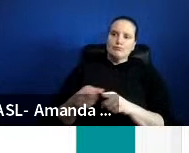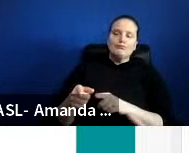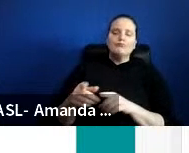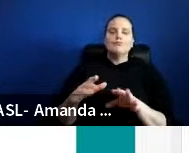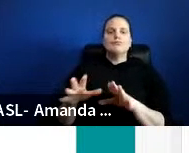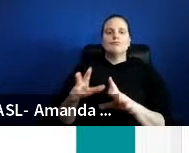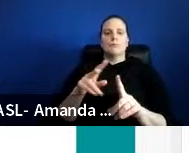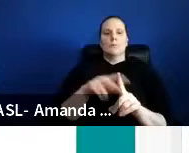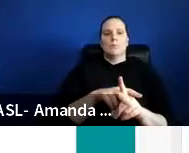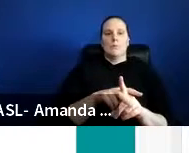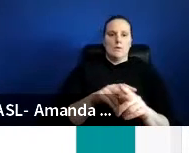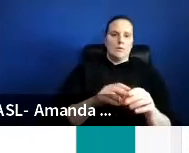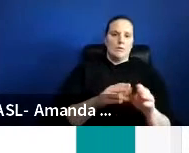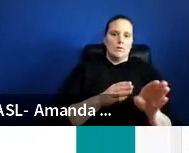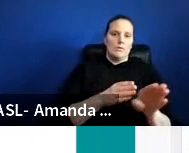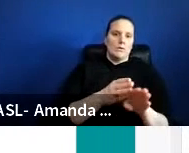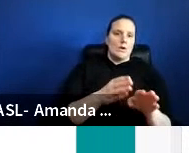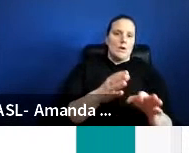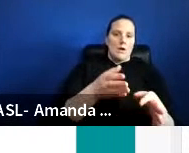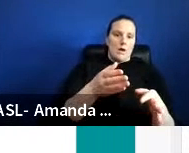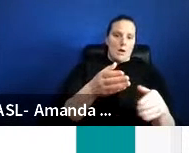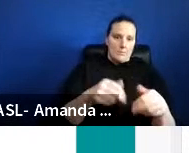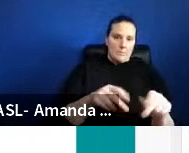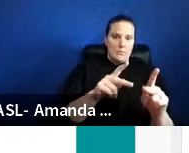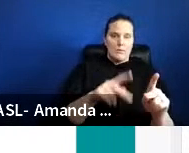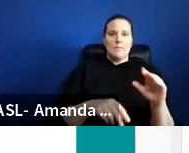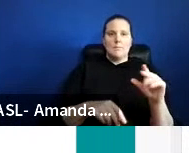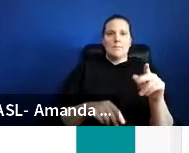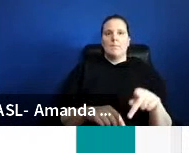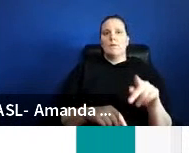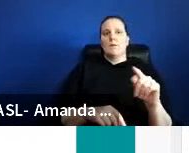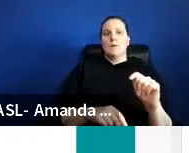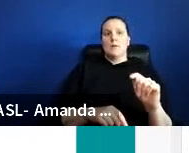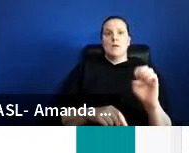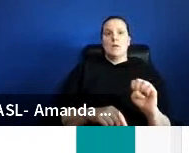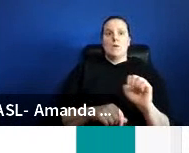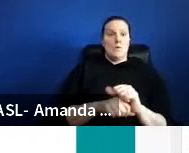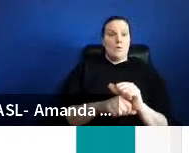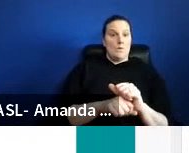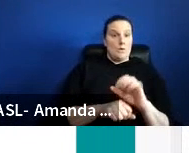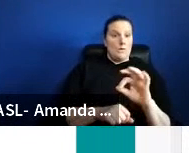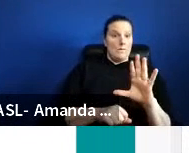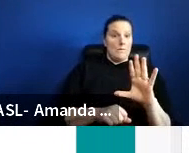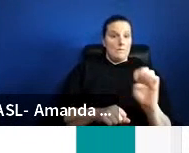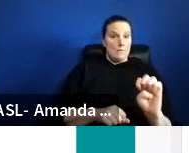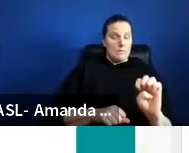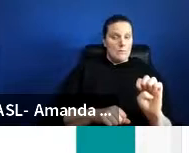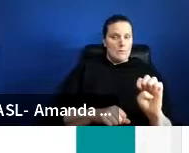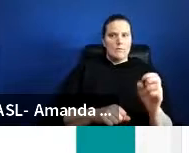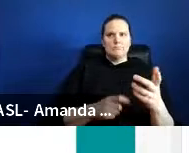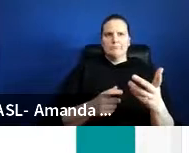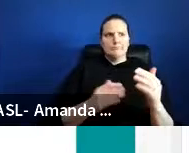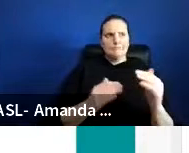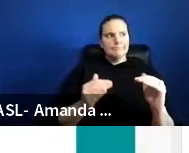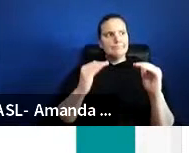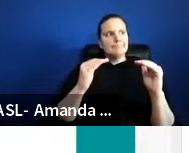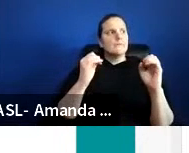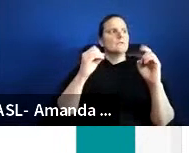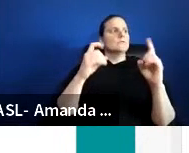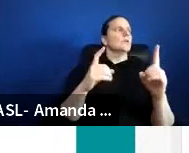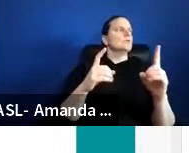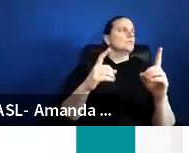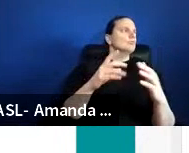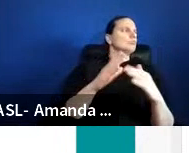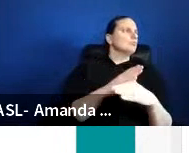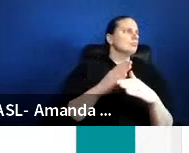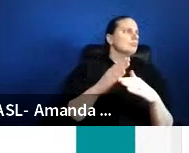applied to career opportunities in the PTE workforce. Talking to higher education partners in this study, we know that there's a lot